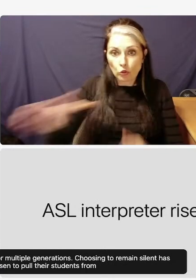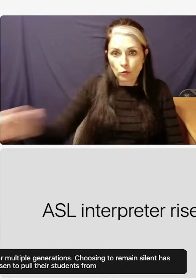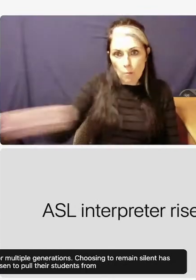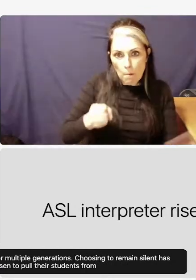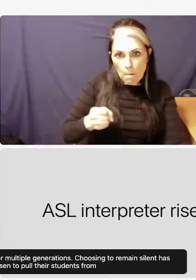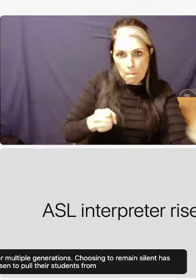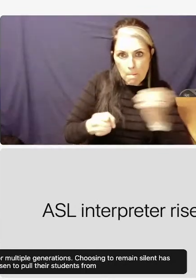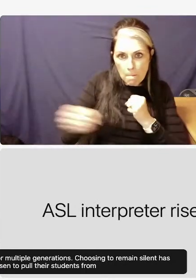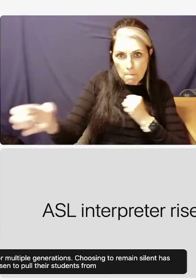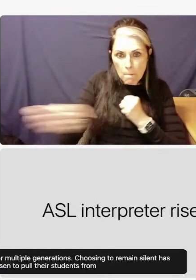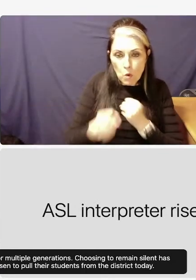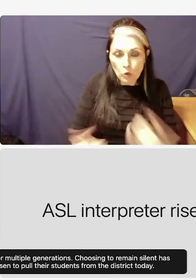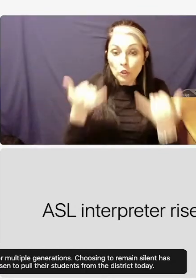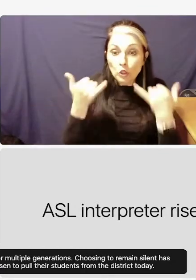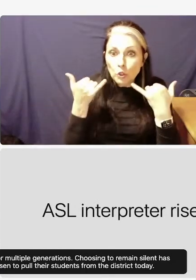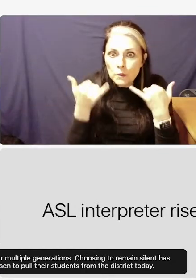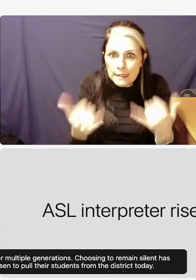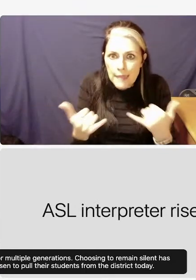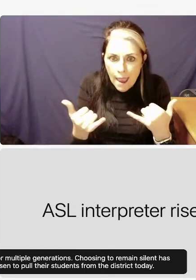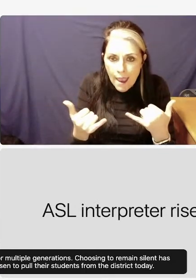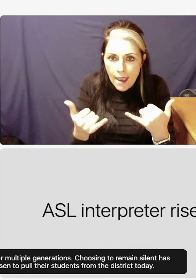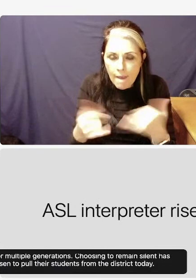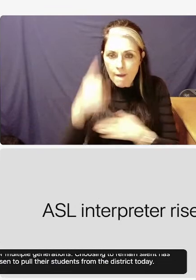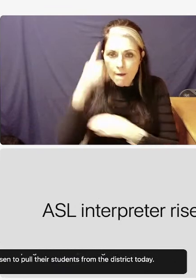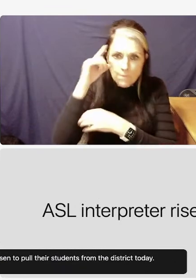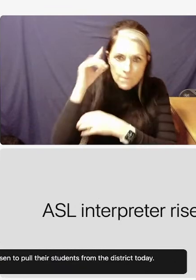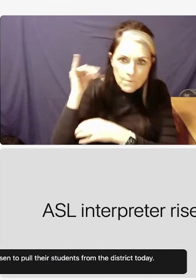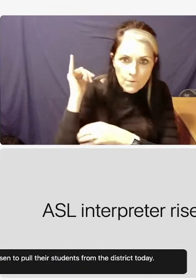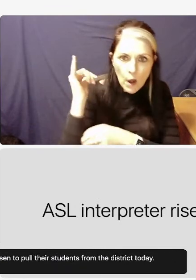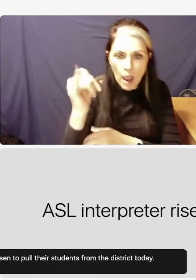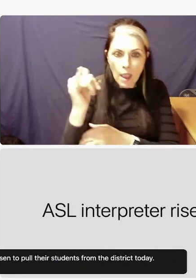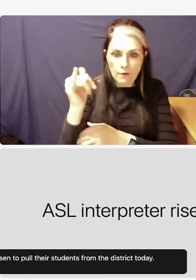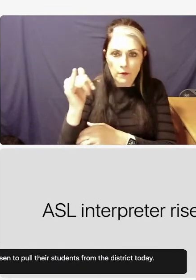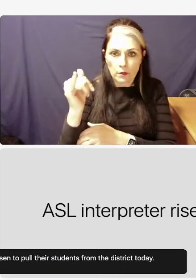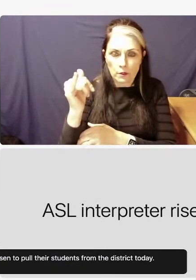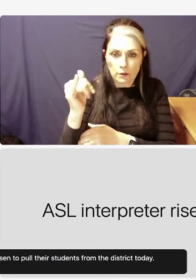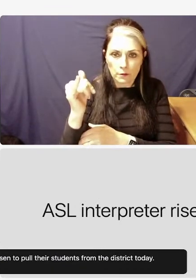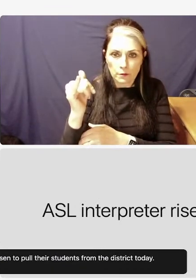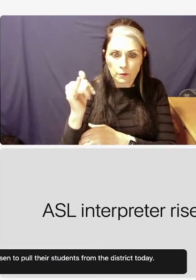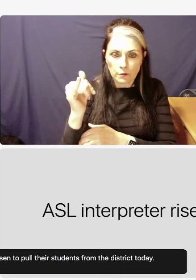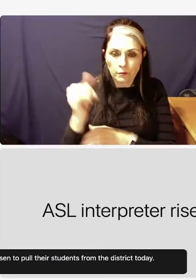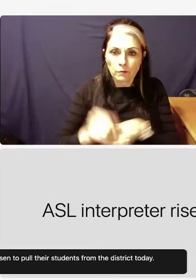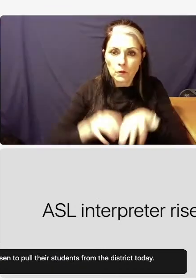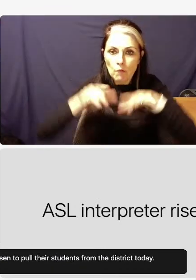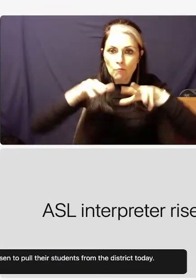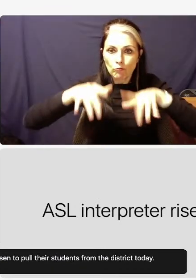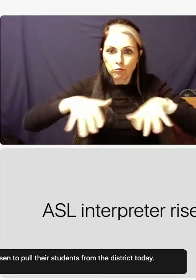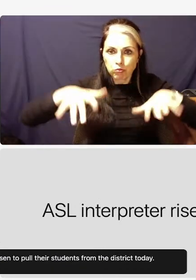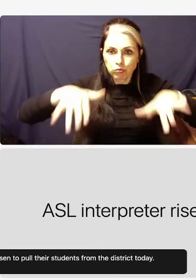today there is forever and will forever be a rippling effect